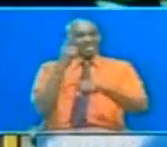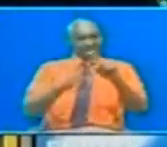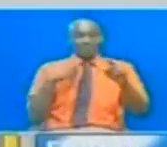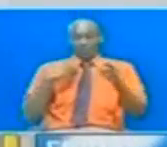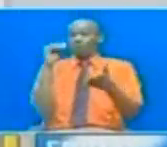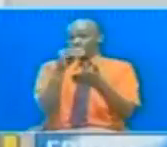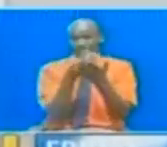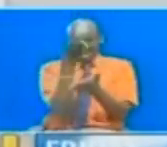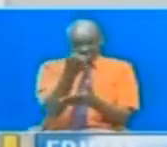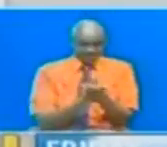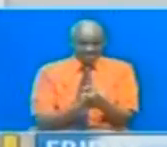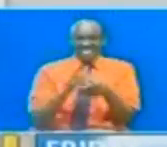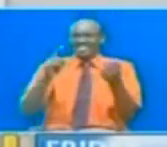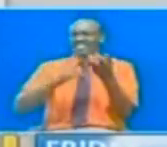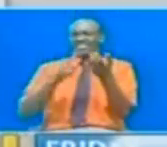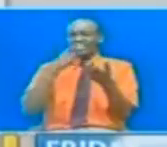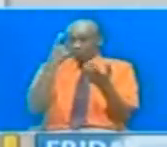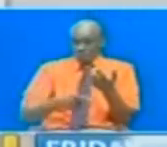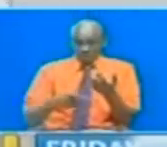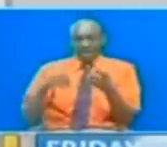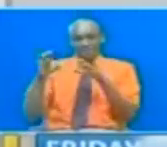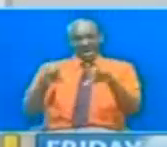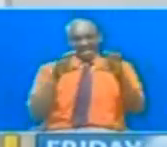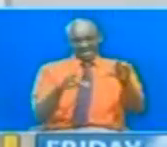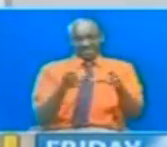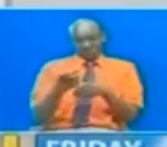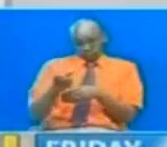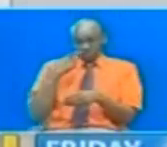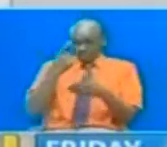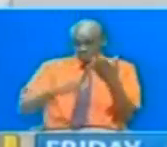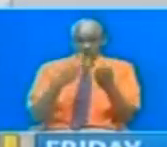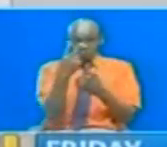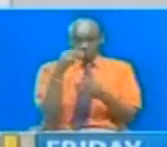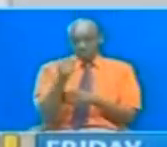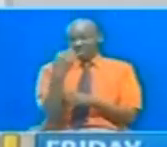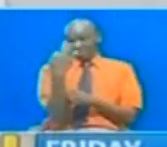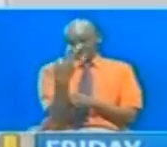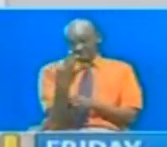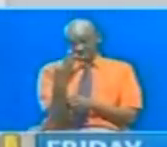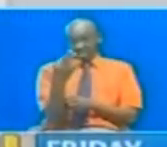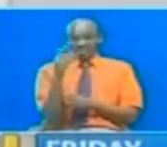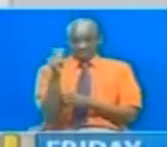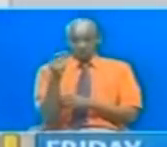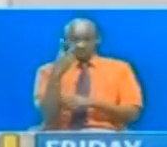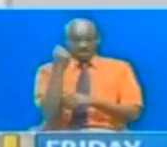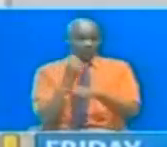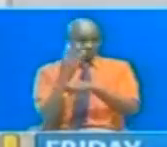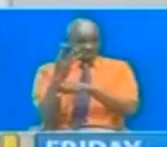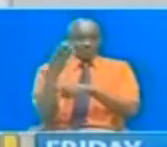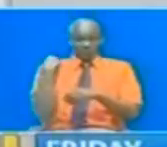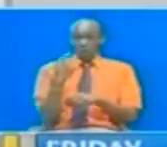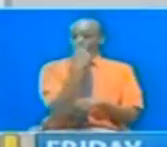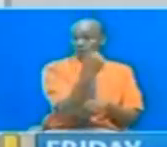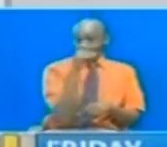investors. Statistics from the boss indicate that market capitalization grew to 2.3 trillion shillings in 2014, up from